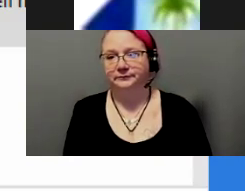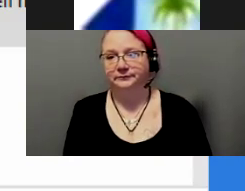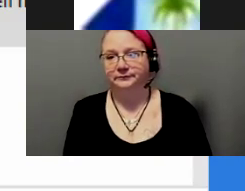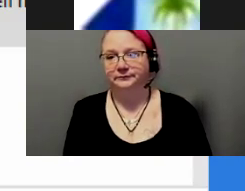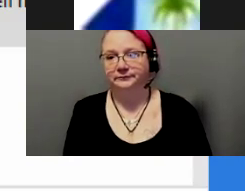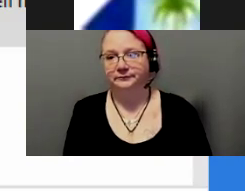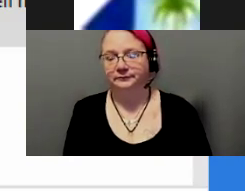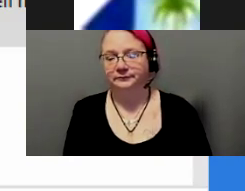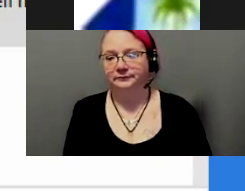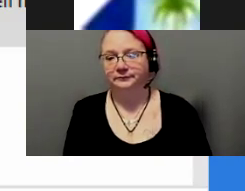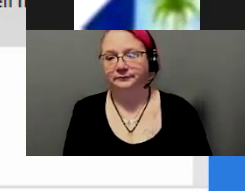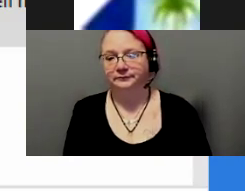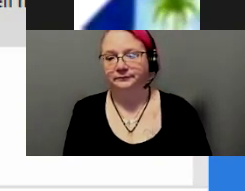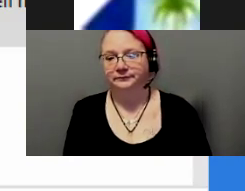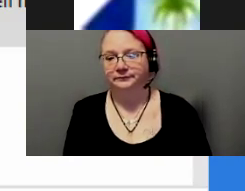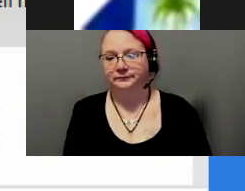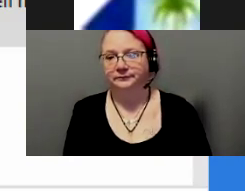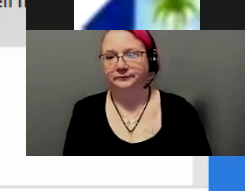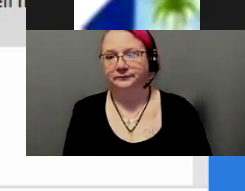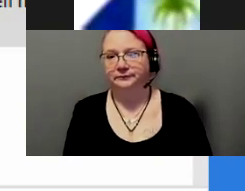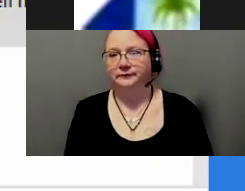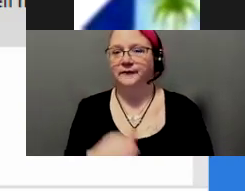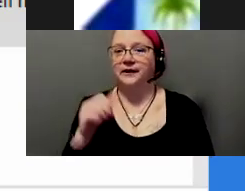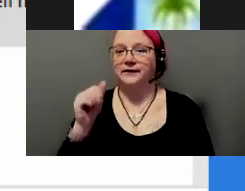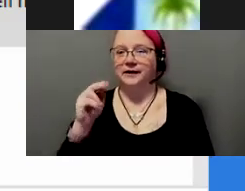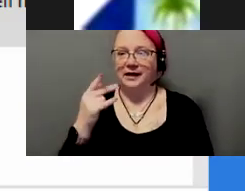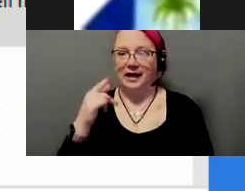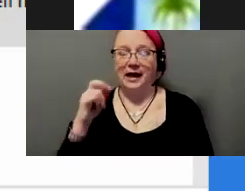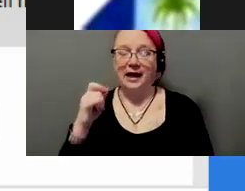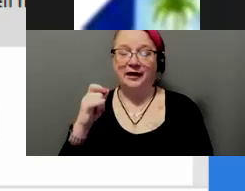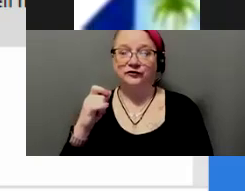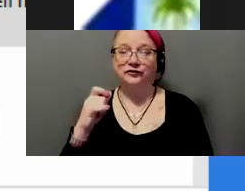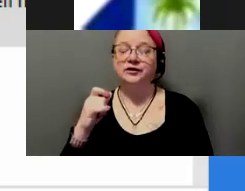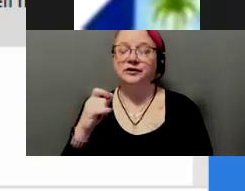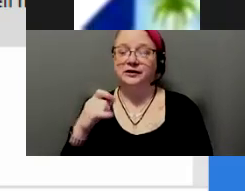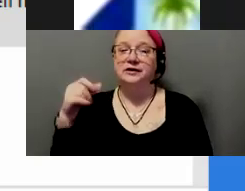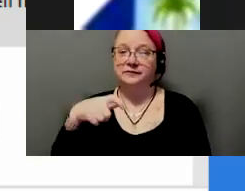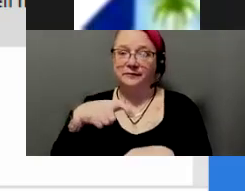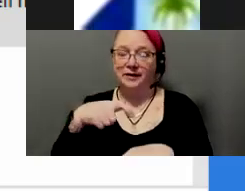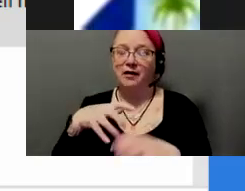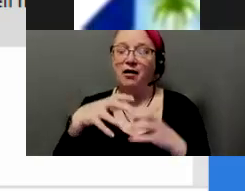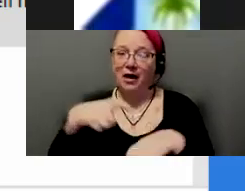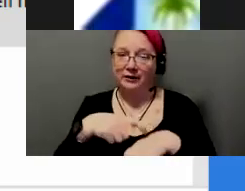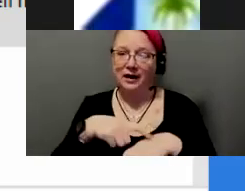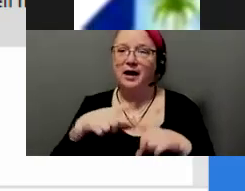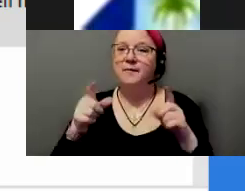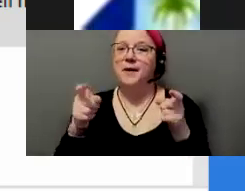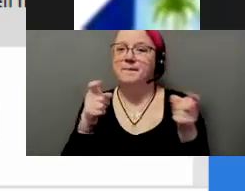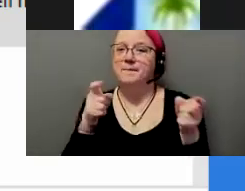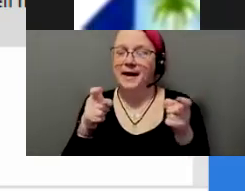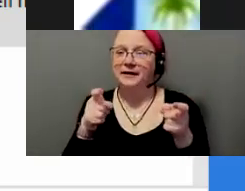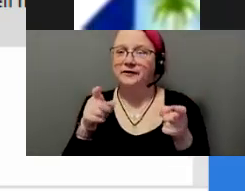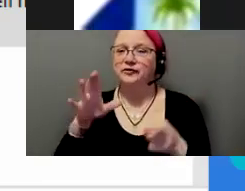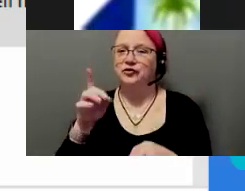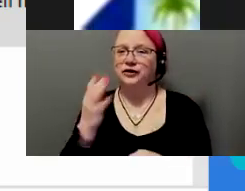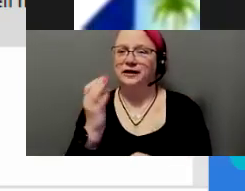And Angie spent a lot of time on the on this piece, but the managing your digital footprint and